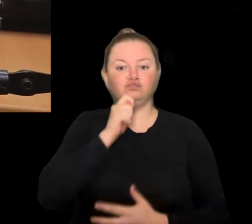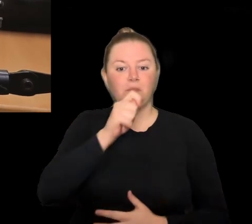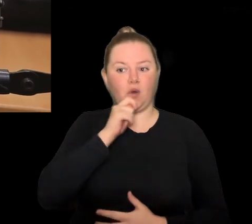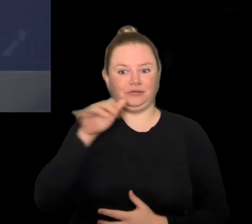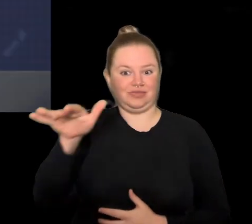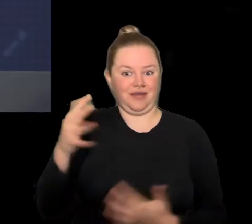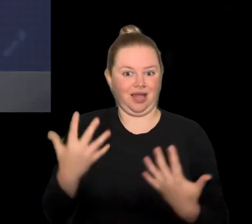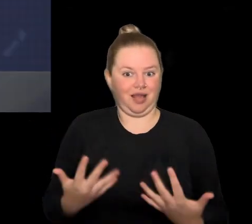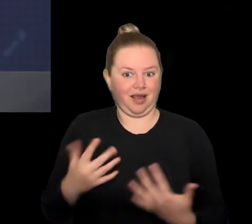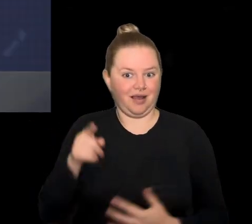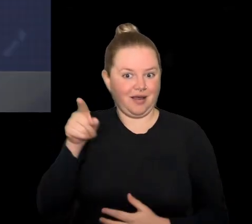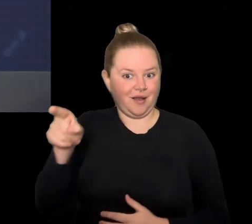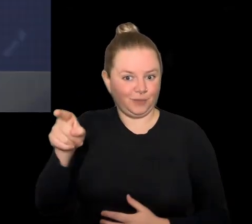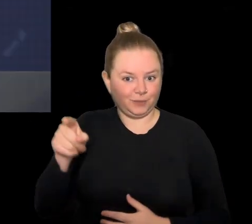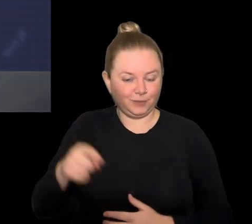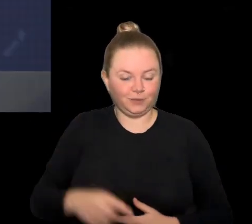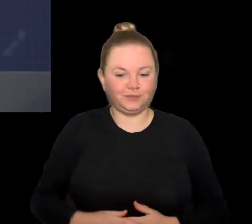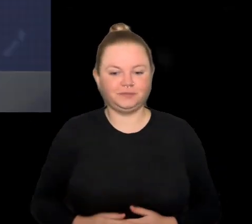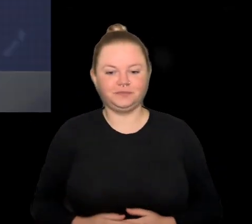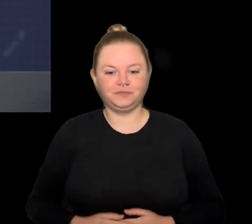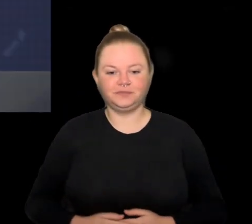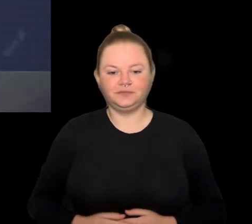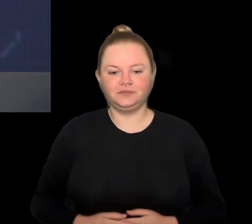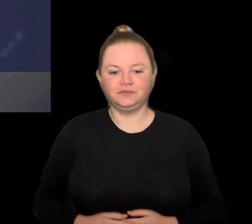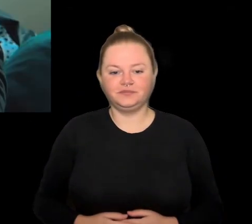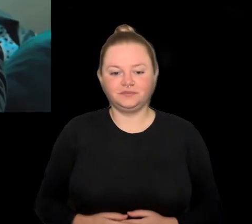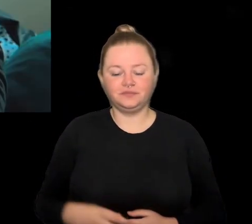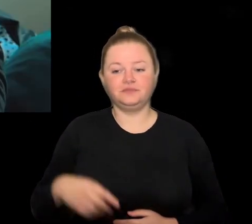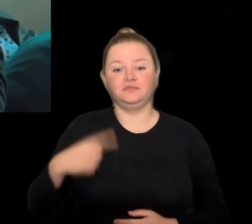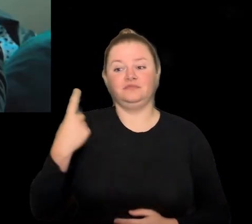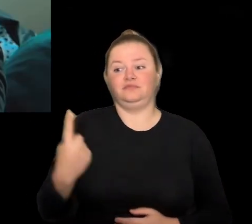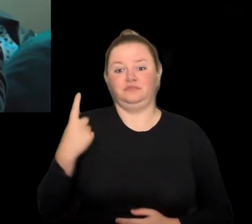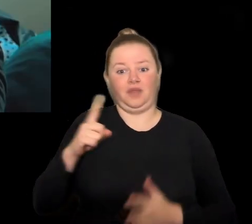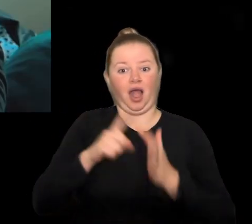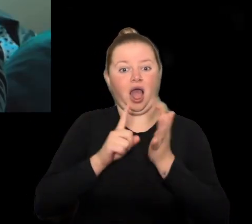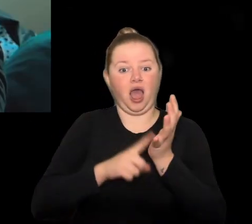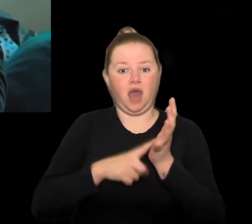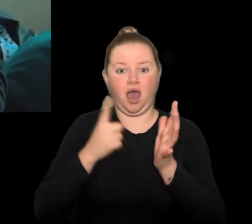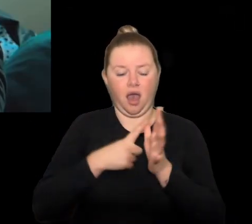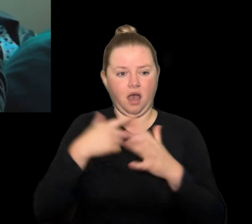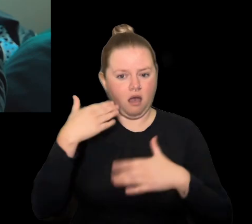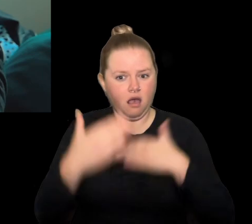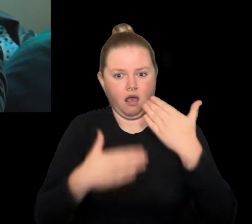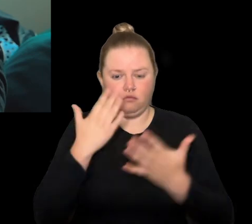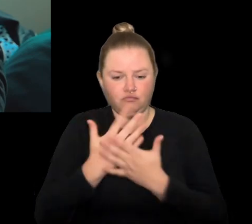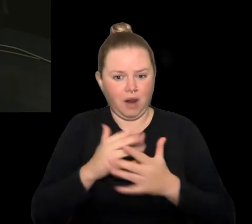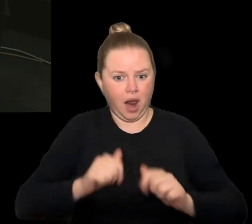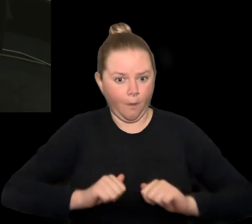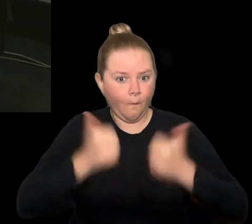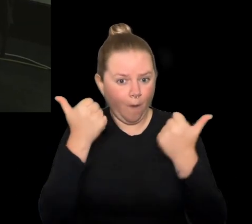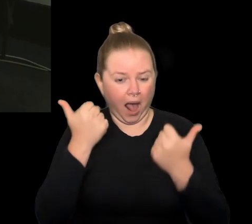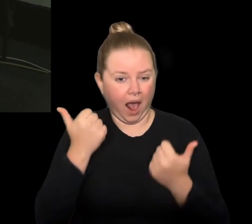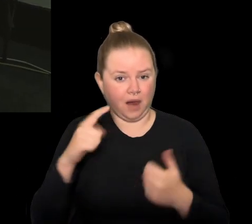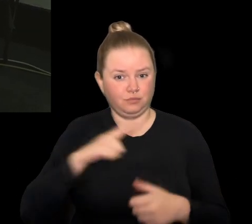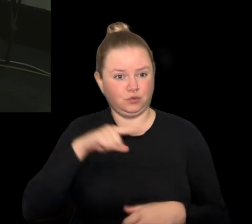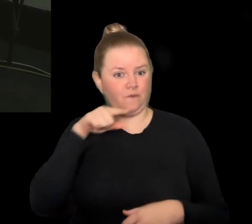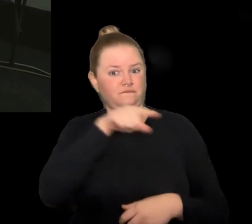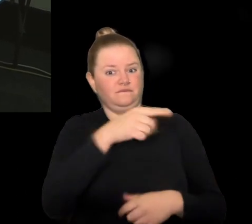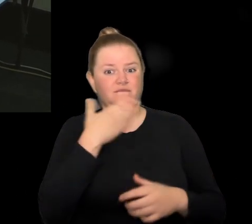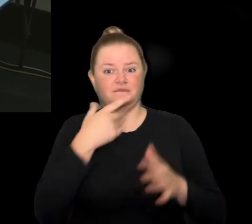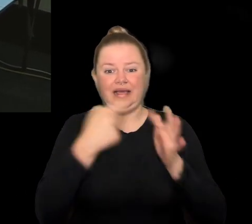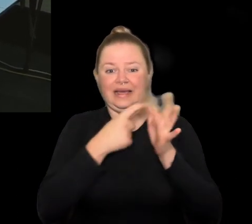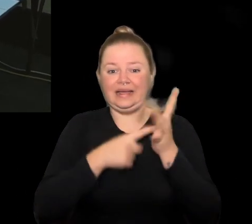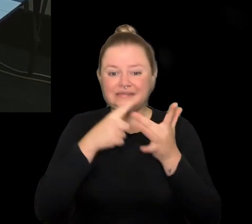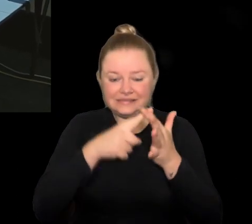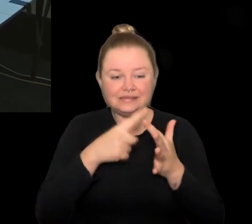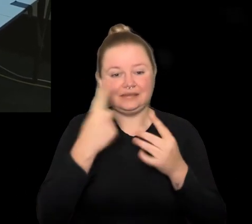scene now. Our news reporter is at the scene now. She has progressed really well, and it has been down to like Katie and the